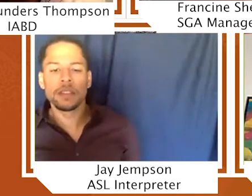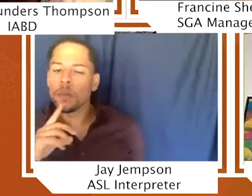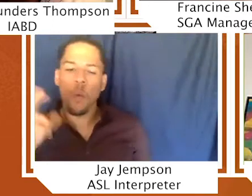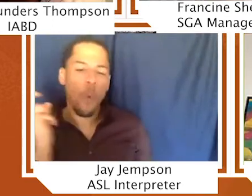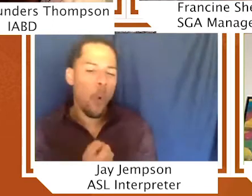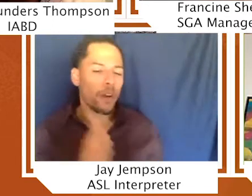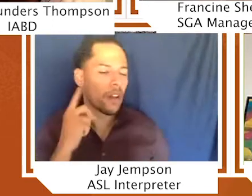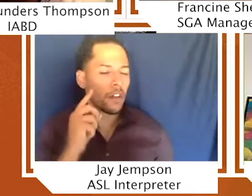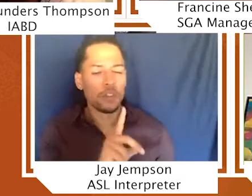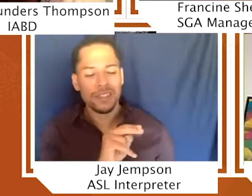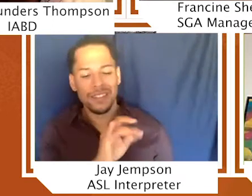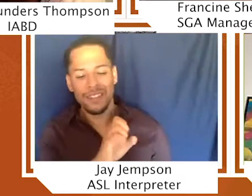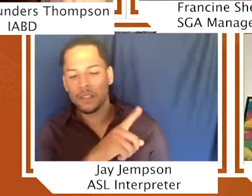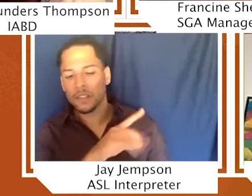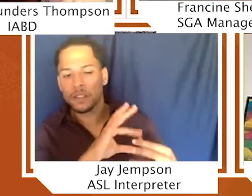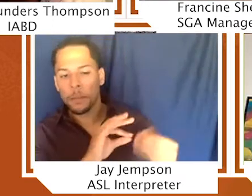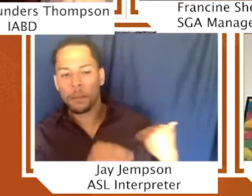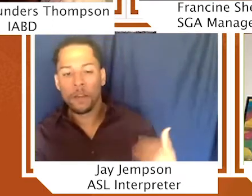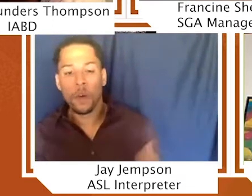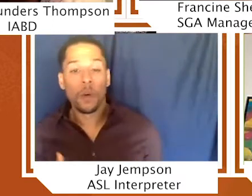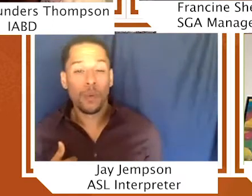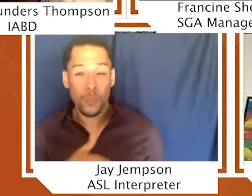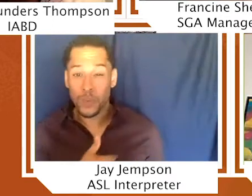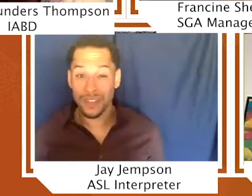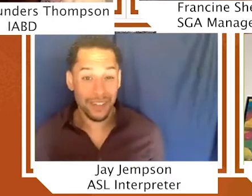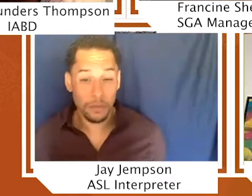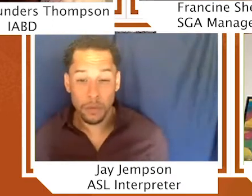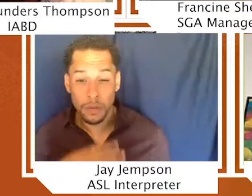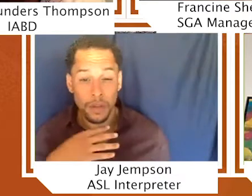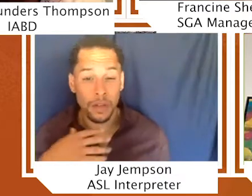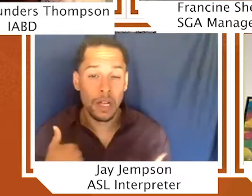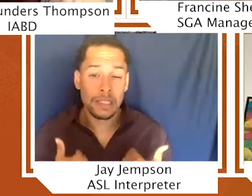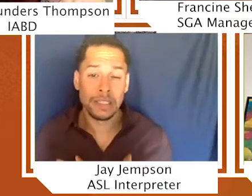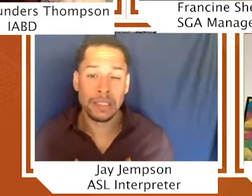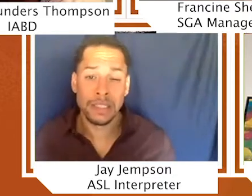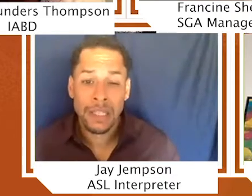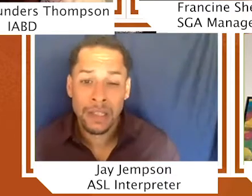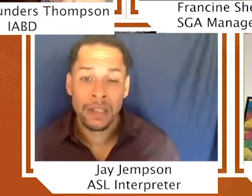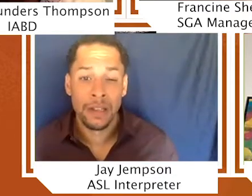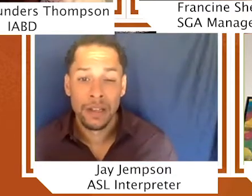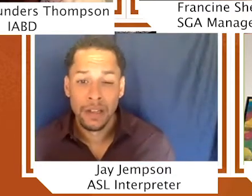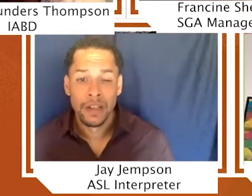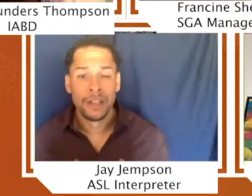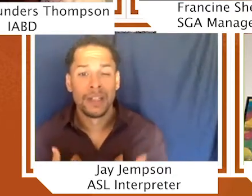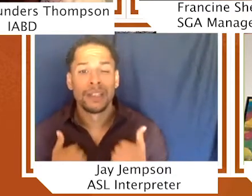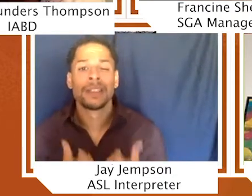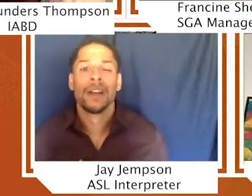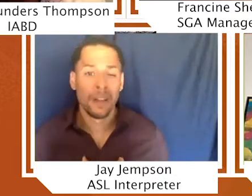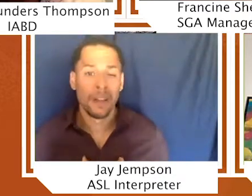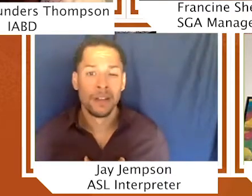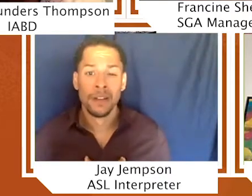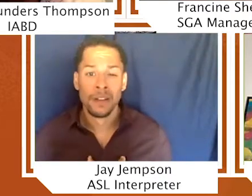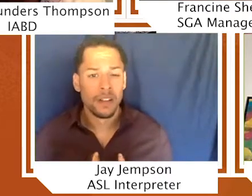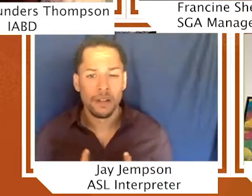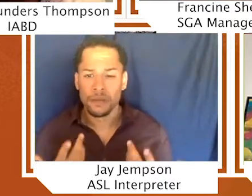you know, we're tired. We are tired of trying to bring these people together. You